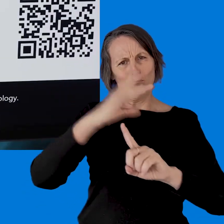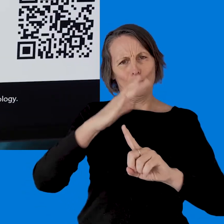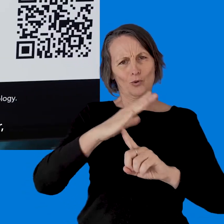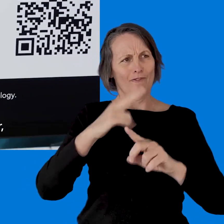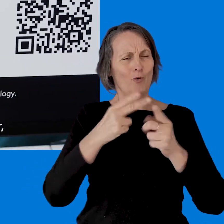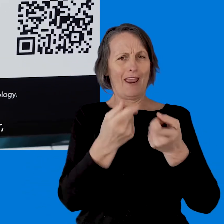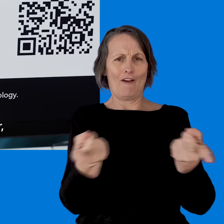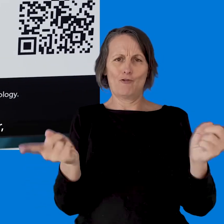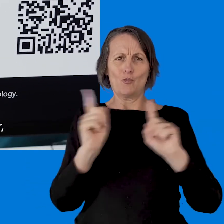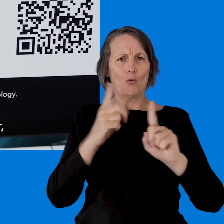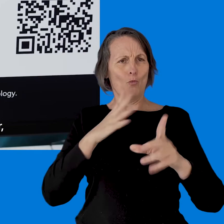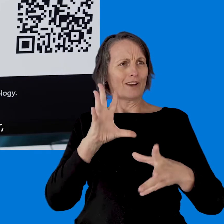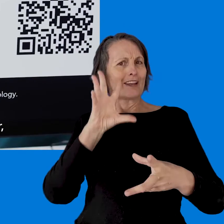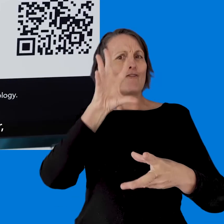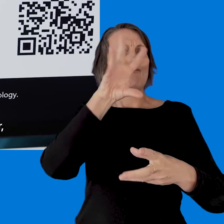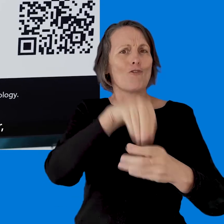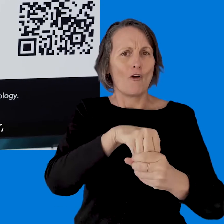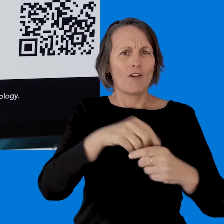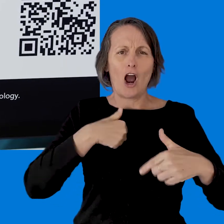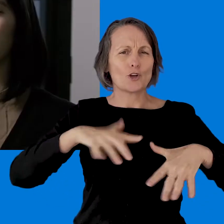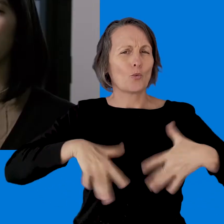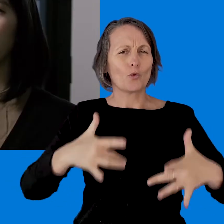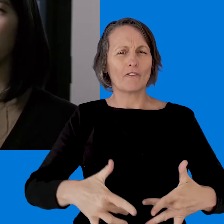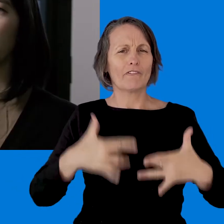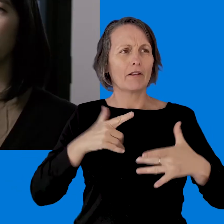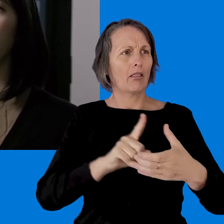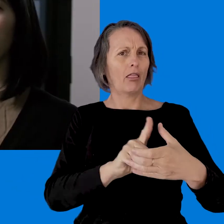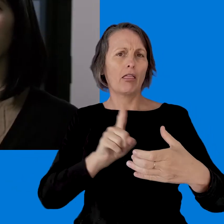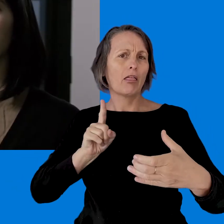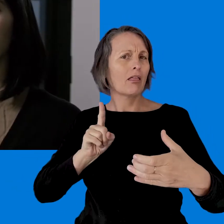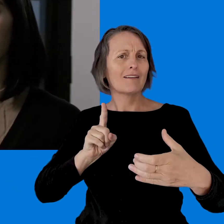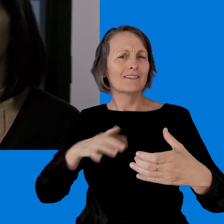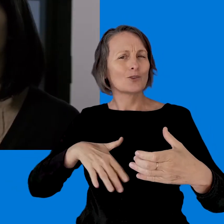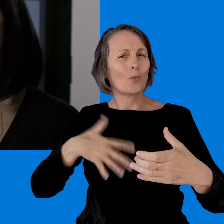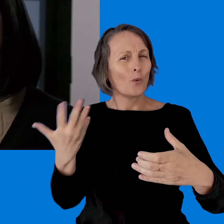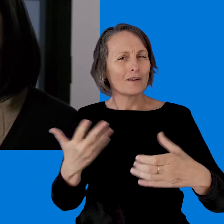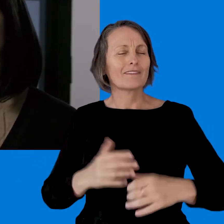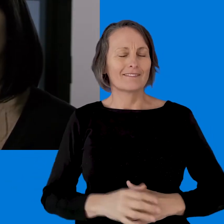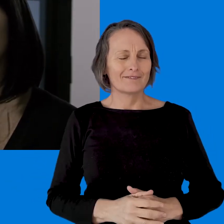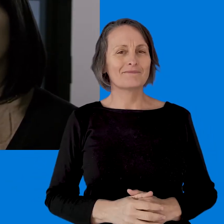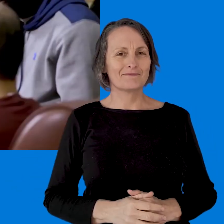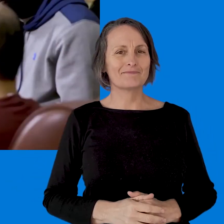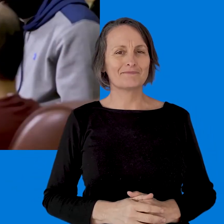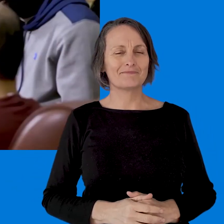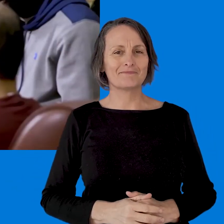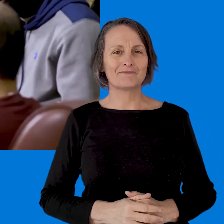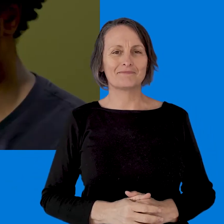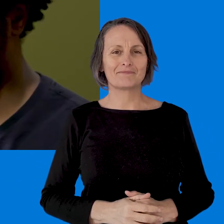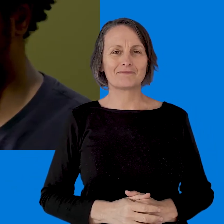all of us and we just want to be together and not feel left out.